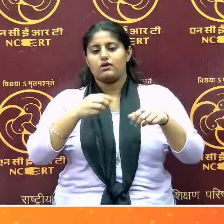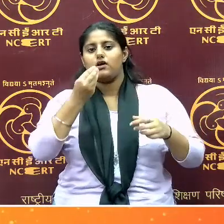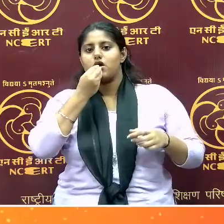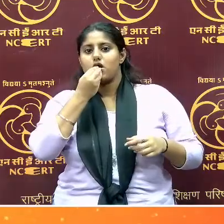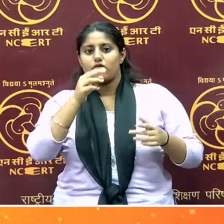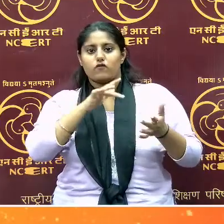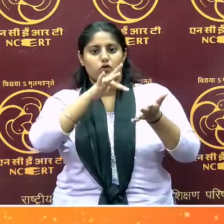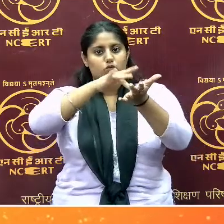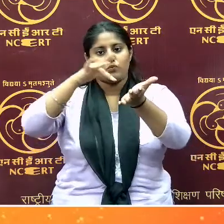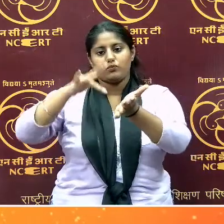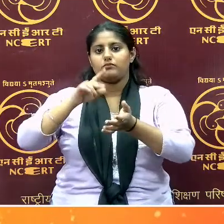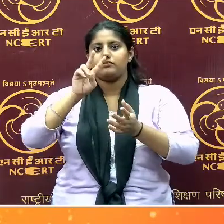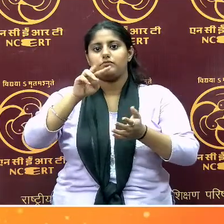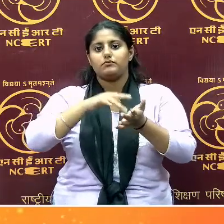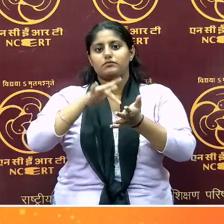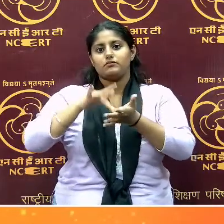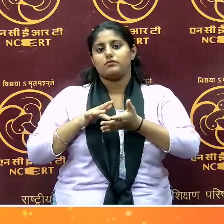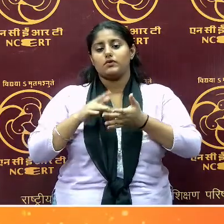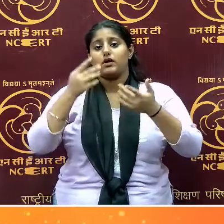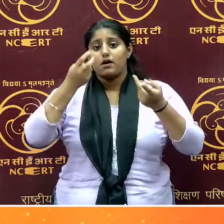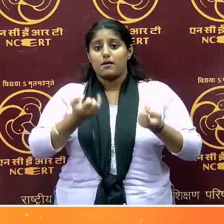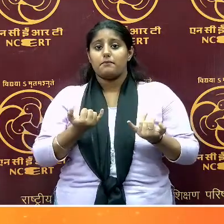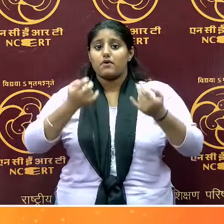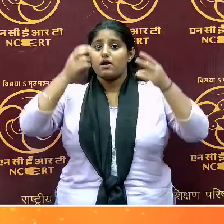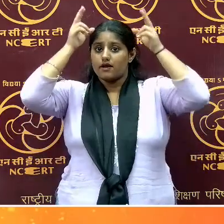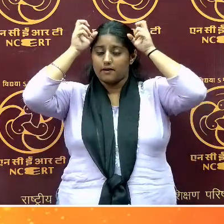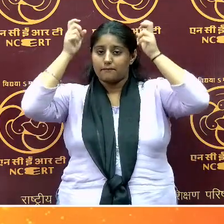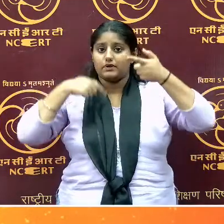at 2 places. Now the rabbit is at